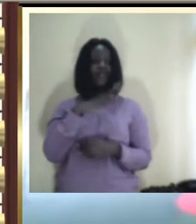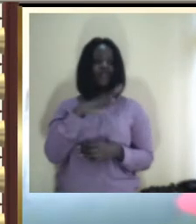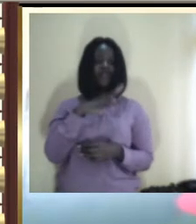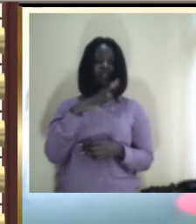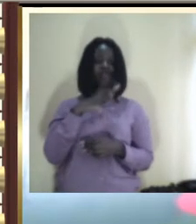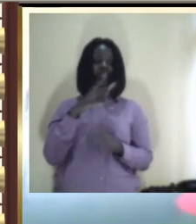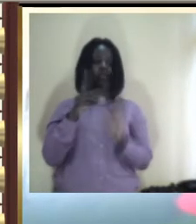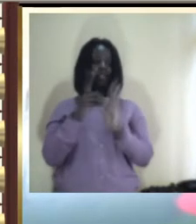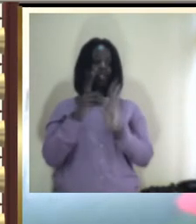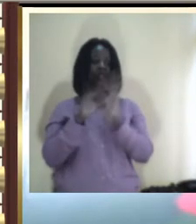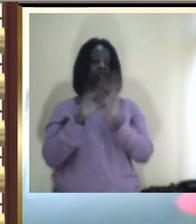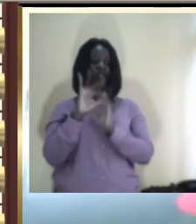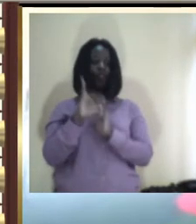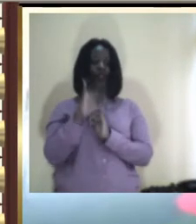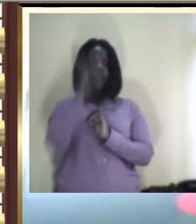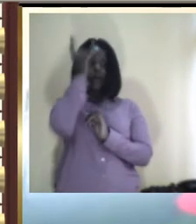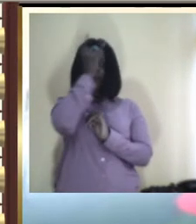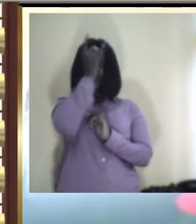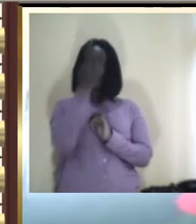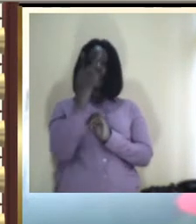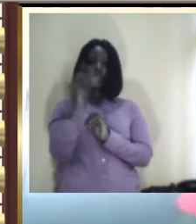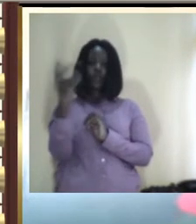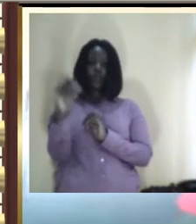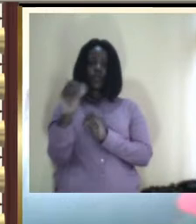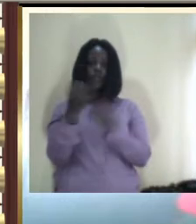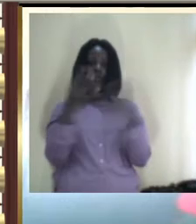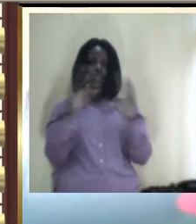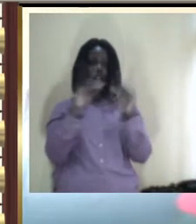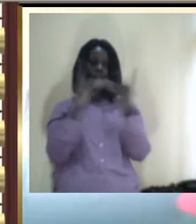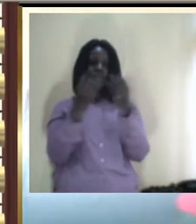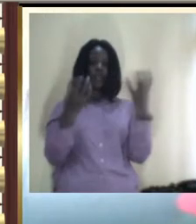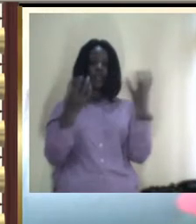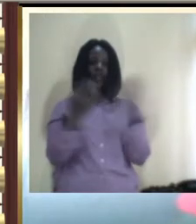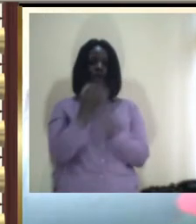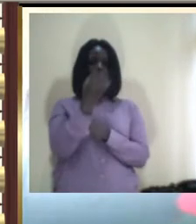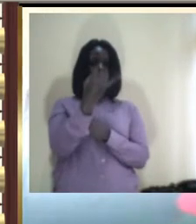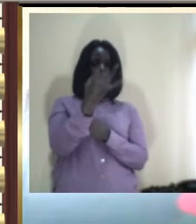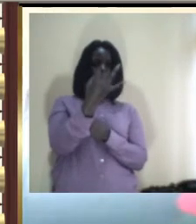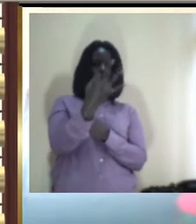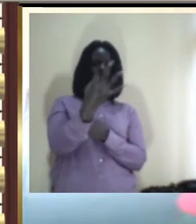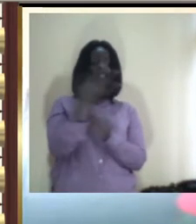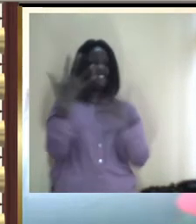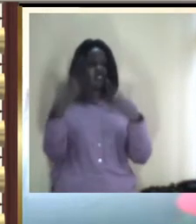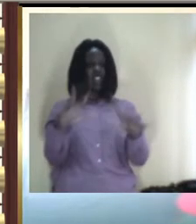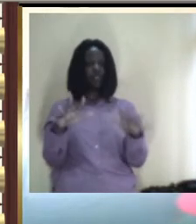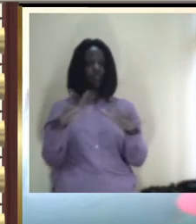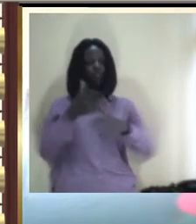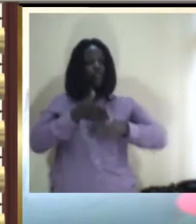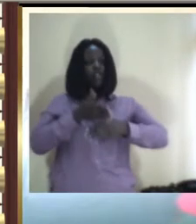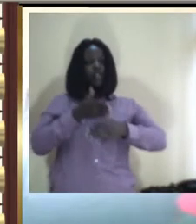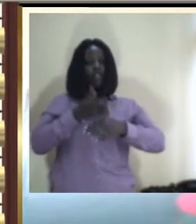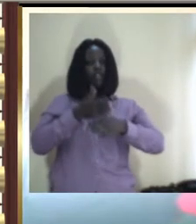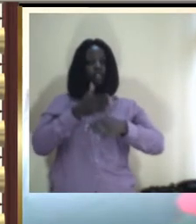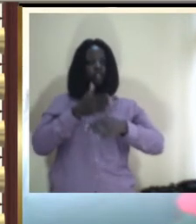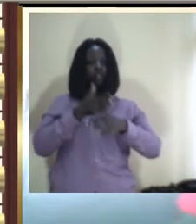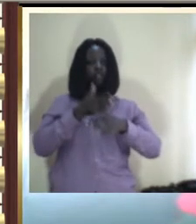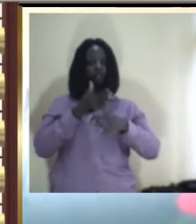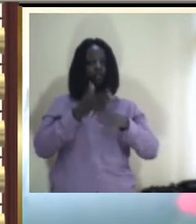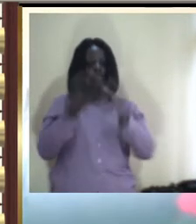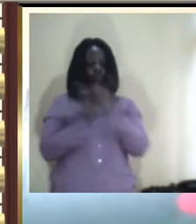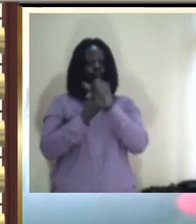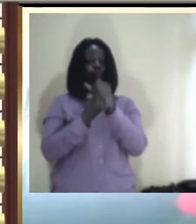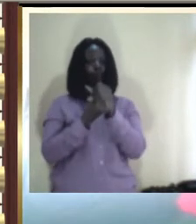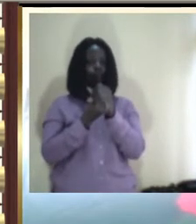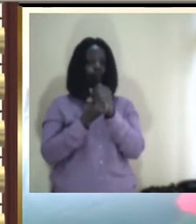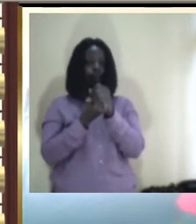31st of March 2020, all three department entities are operating as a single entity under